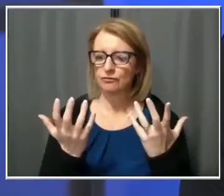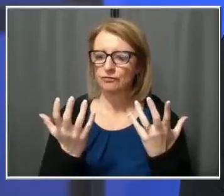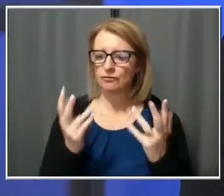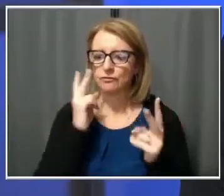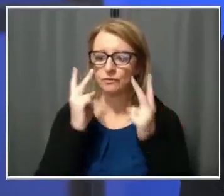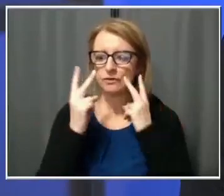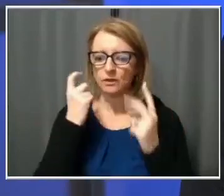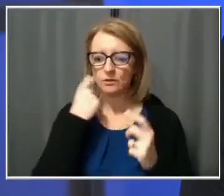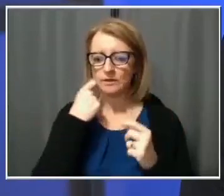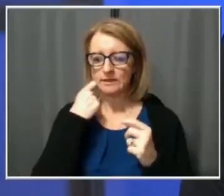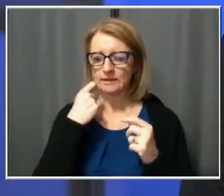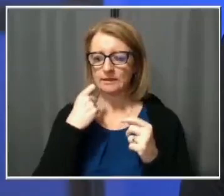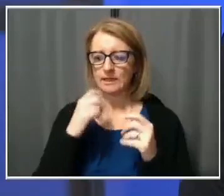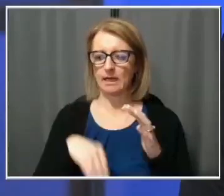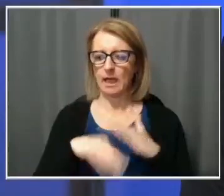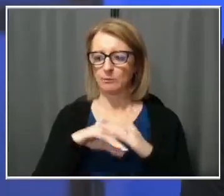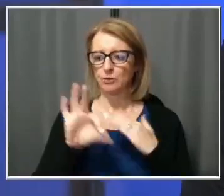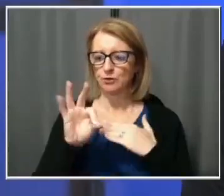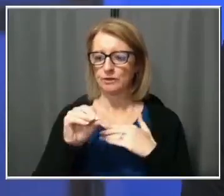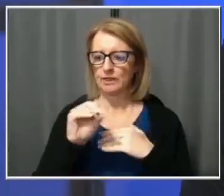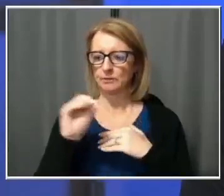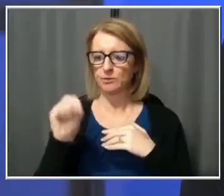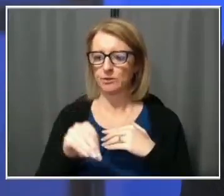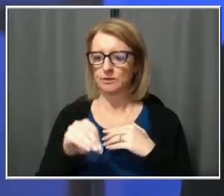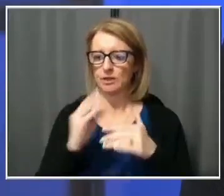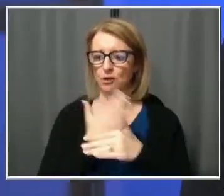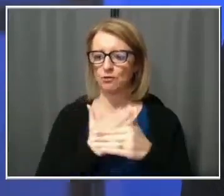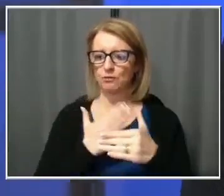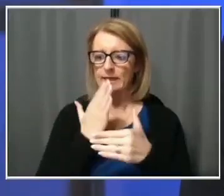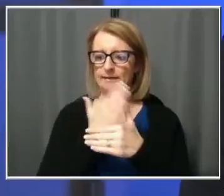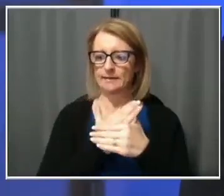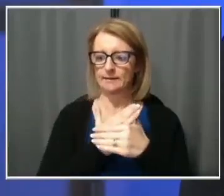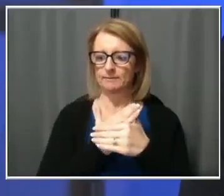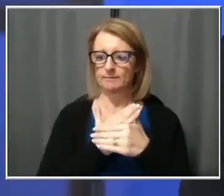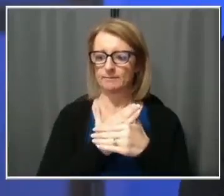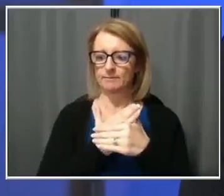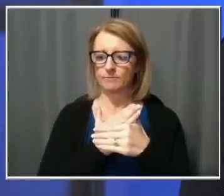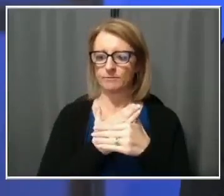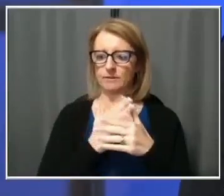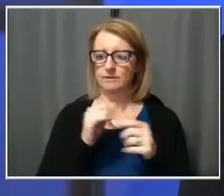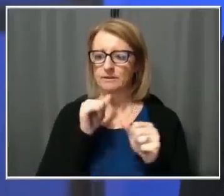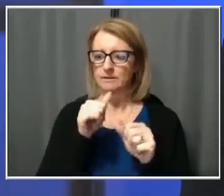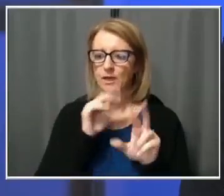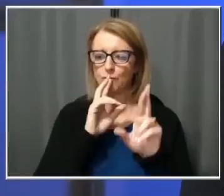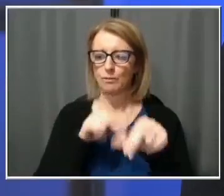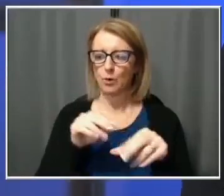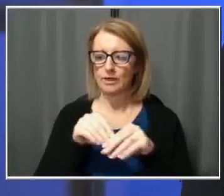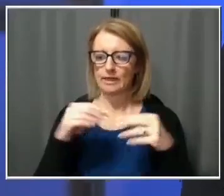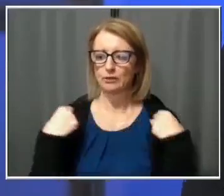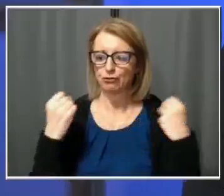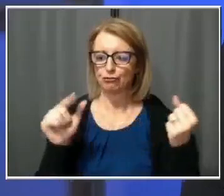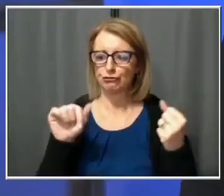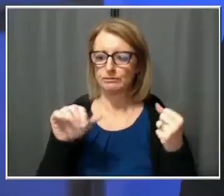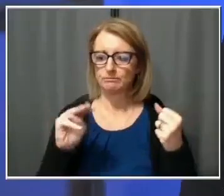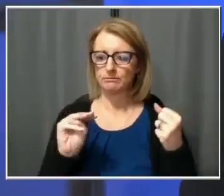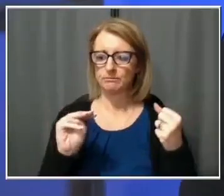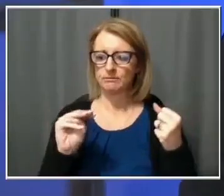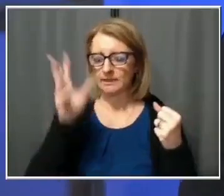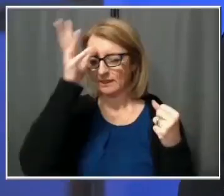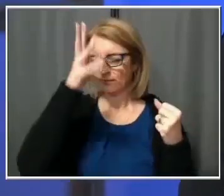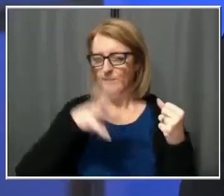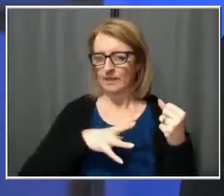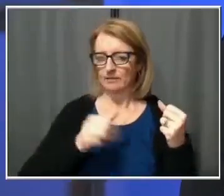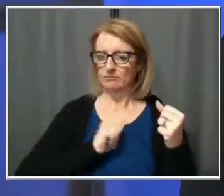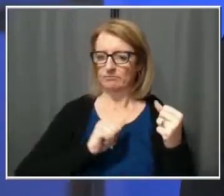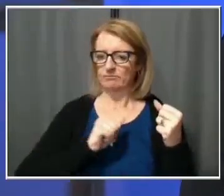recently that up to 90% of harassment goes unreported in gyms. And so I think as a fellow guy, one of the things